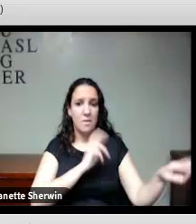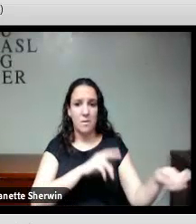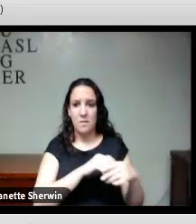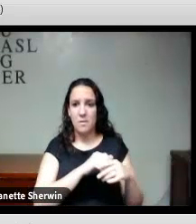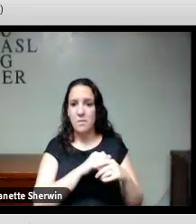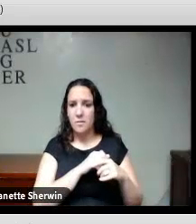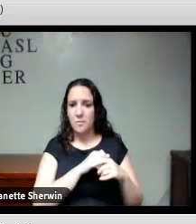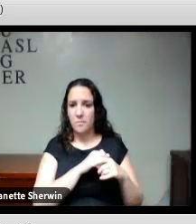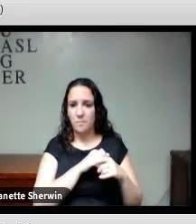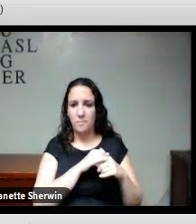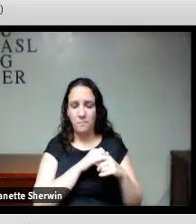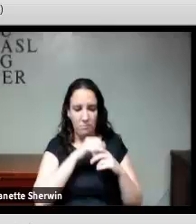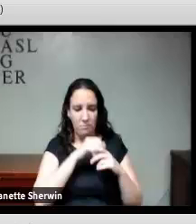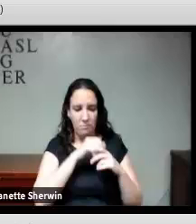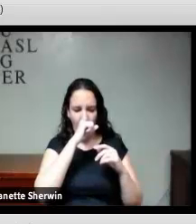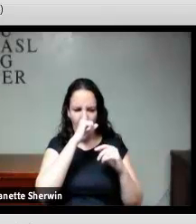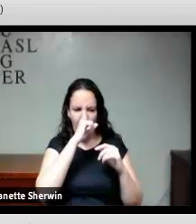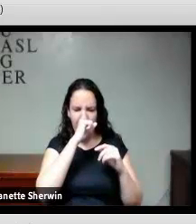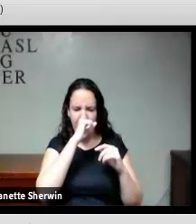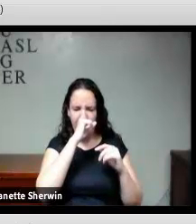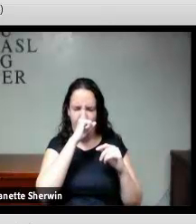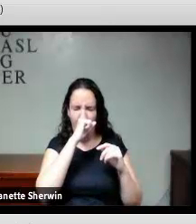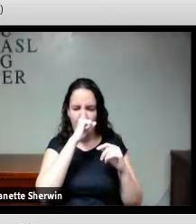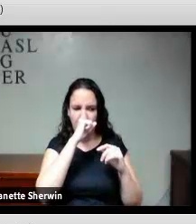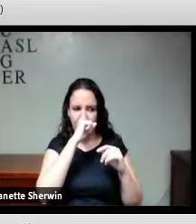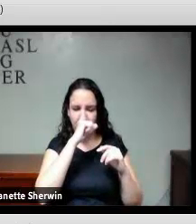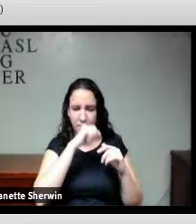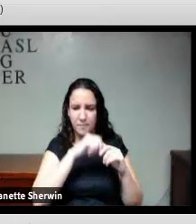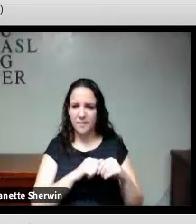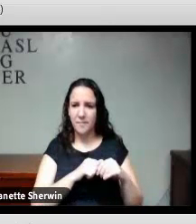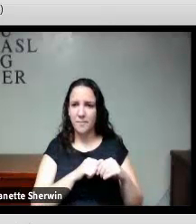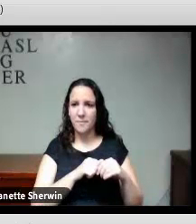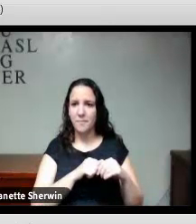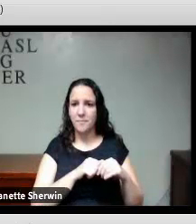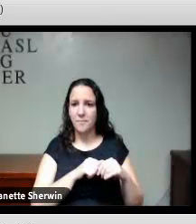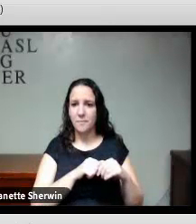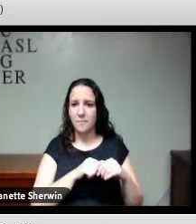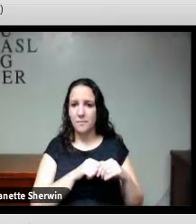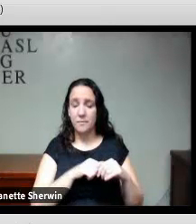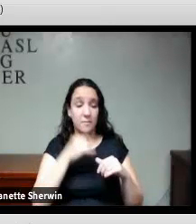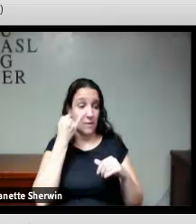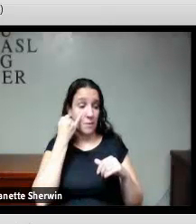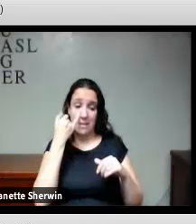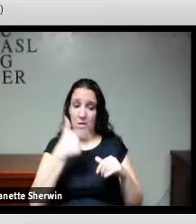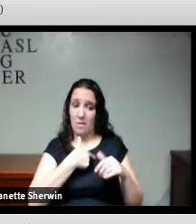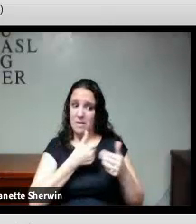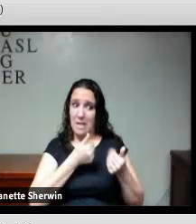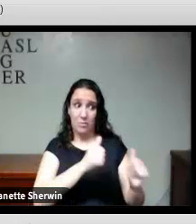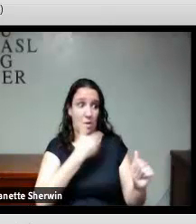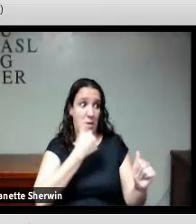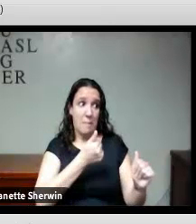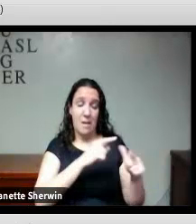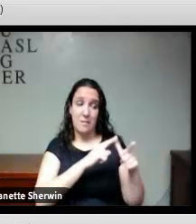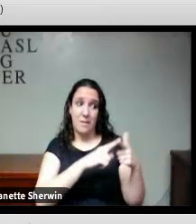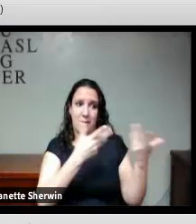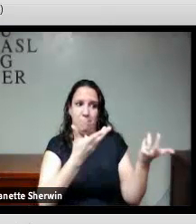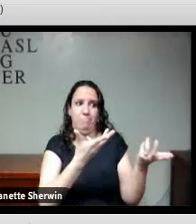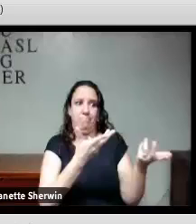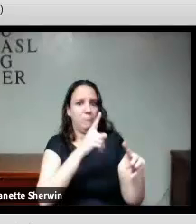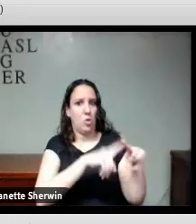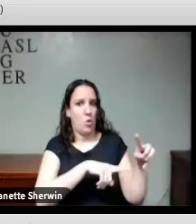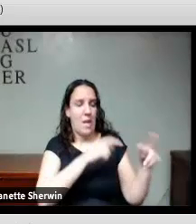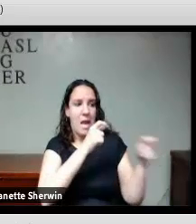that. If it doesn't work out the way you had hoped, as long as you did your best, then you did your best. You cannot control